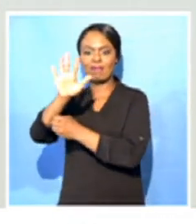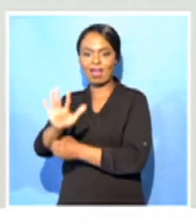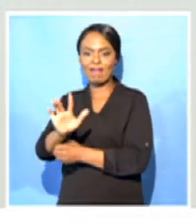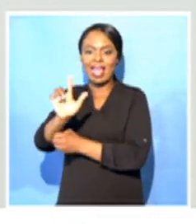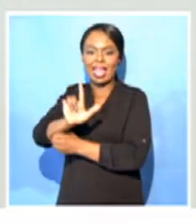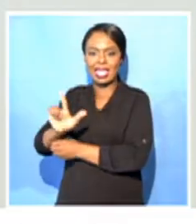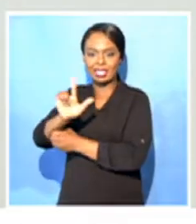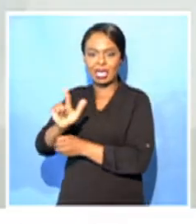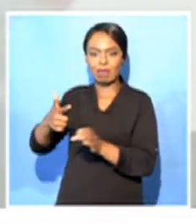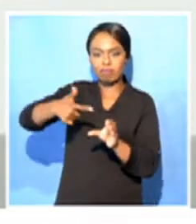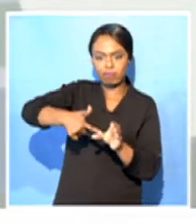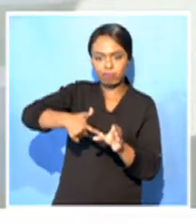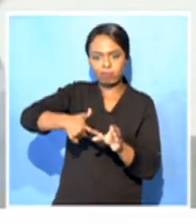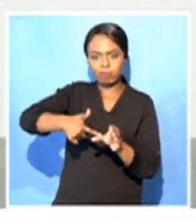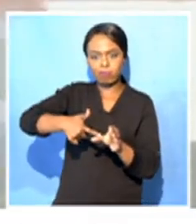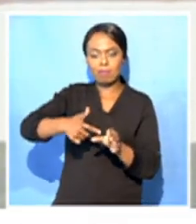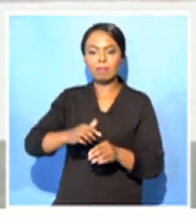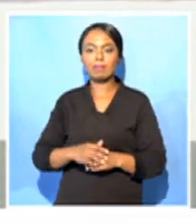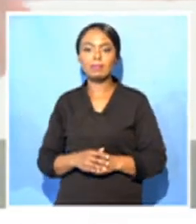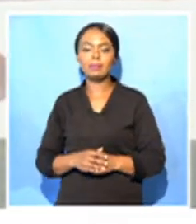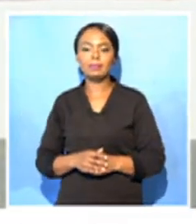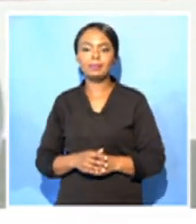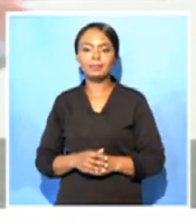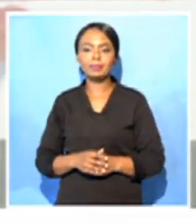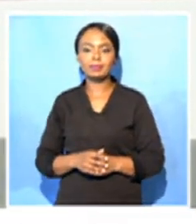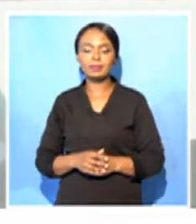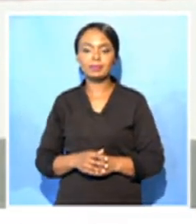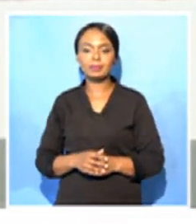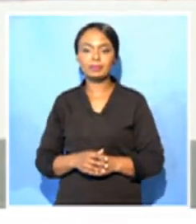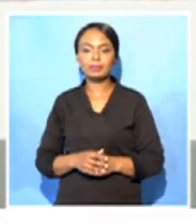195,000 liters of fuel.